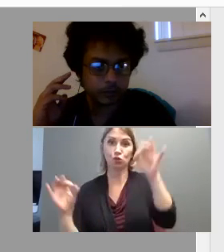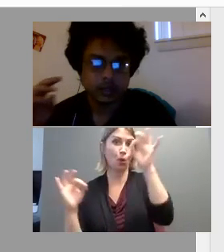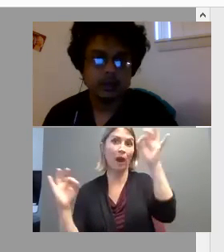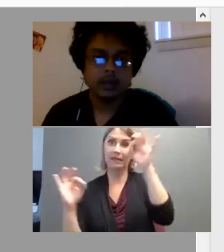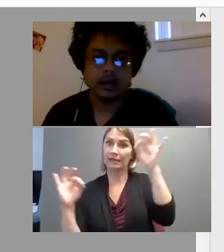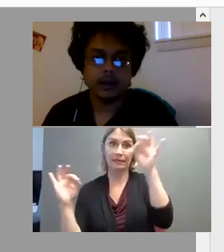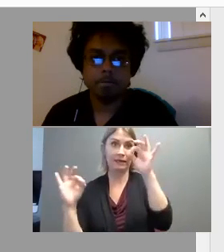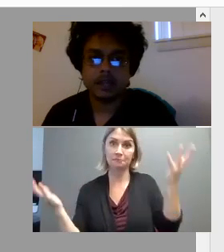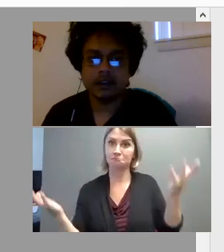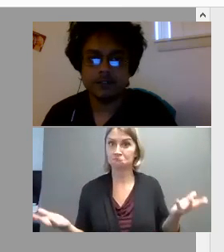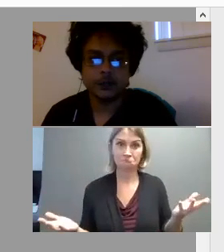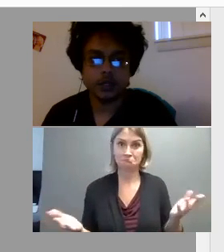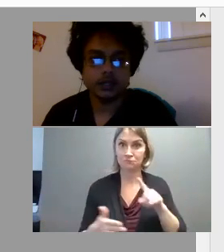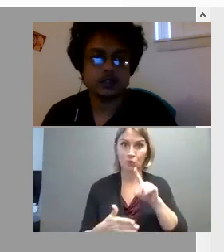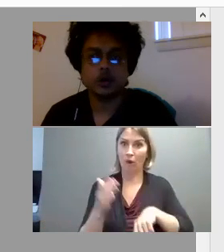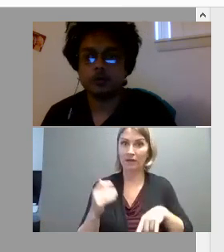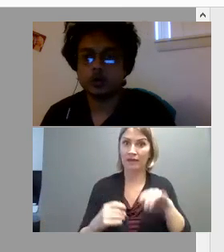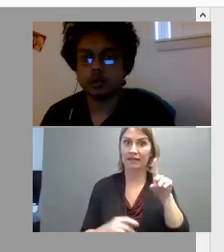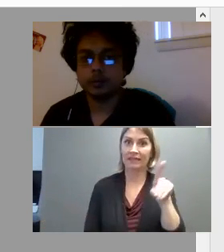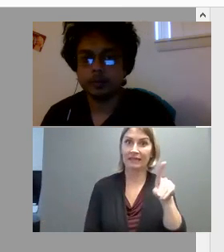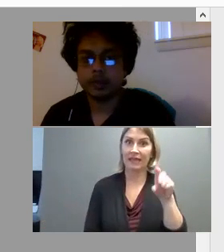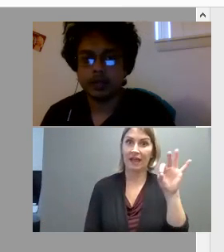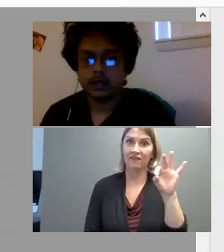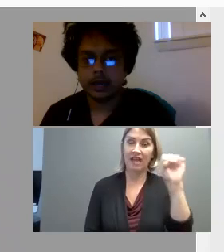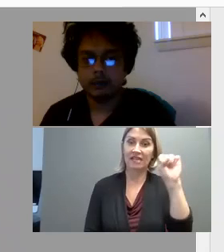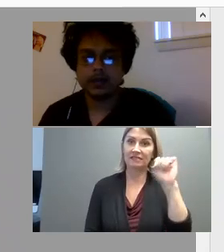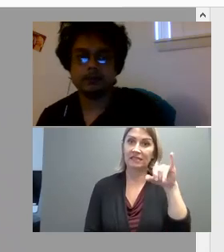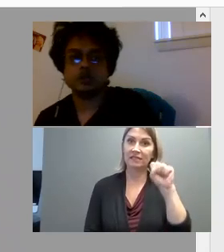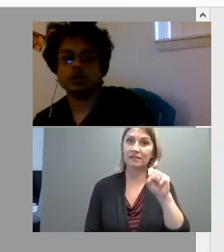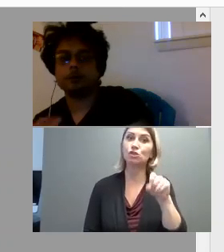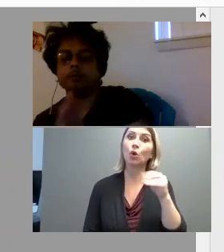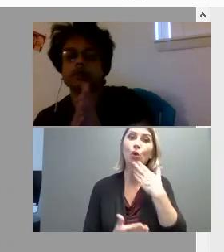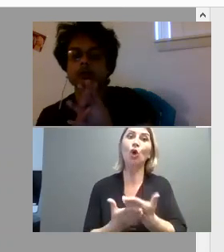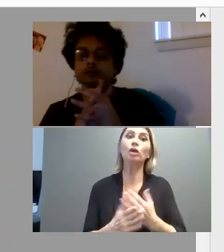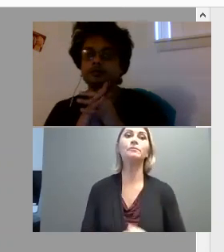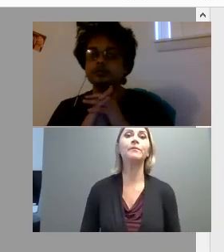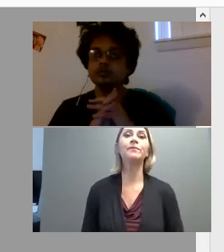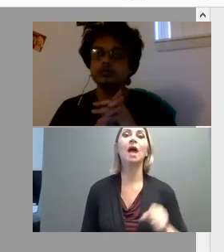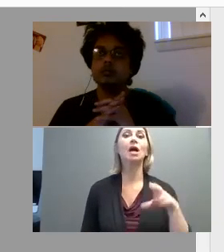what graph theory is. So cool. I'll begin. So